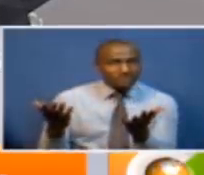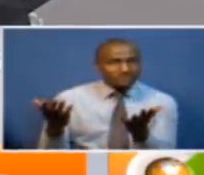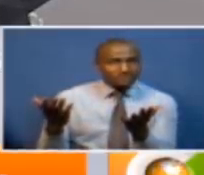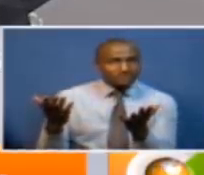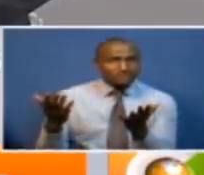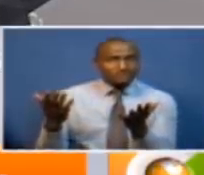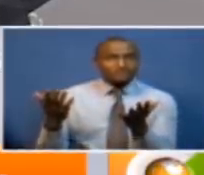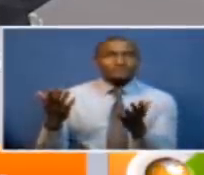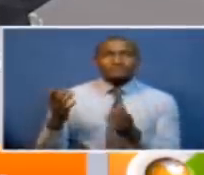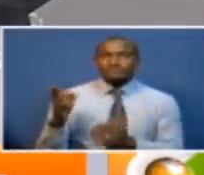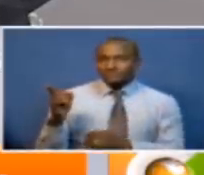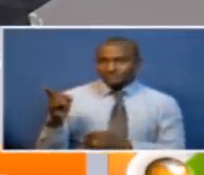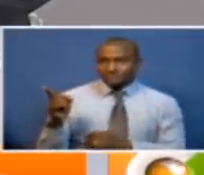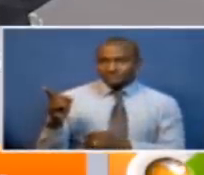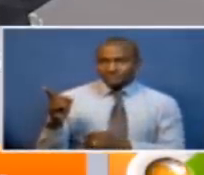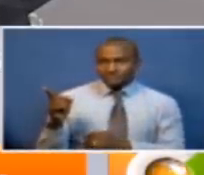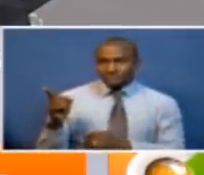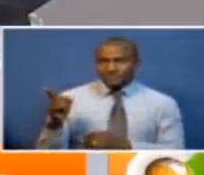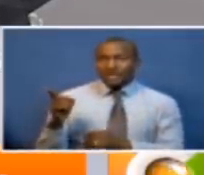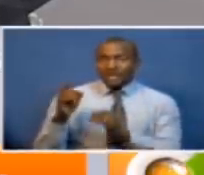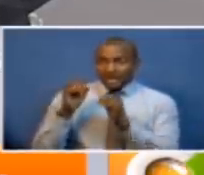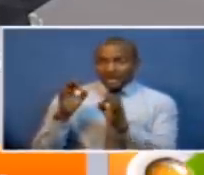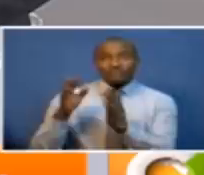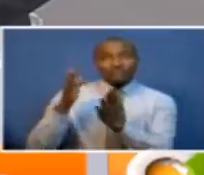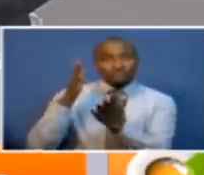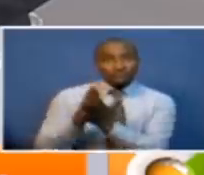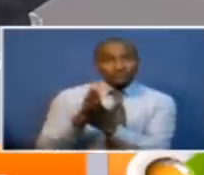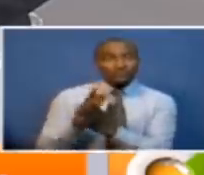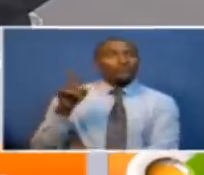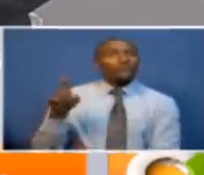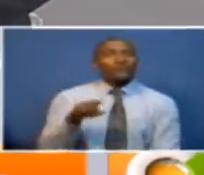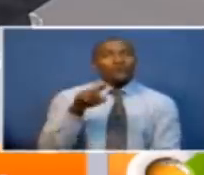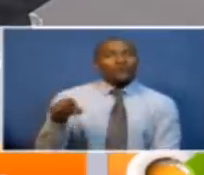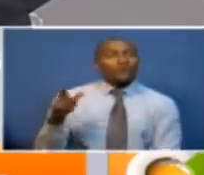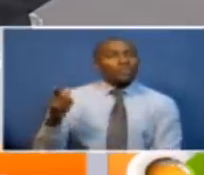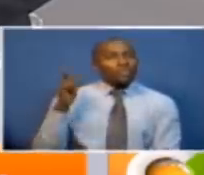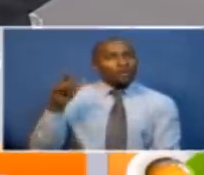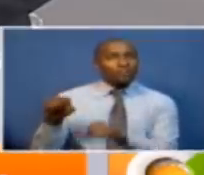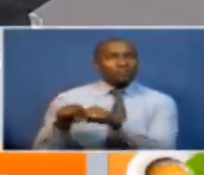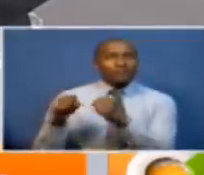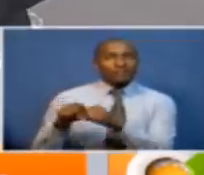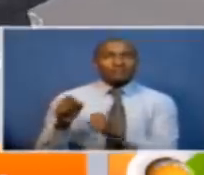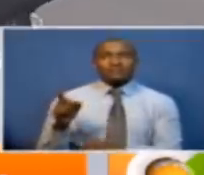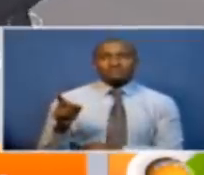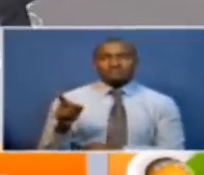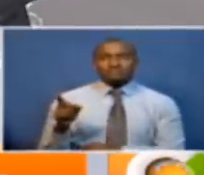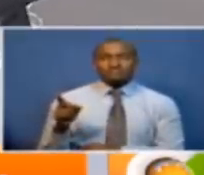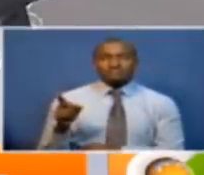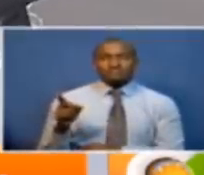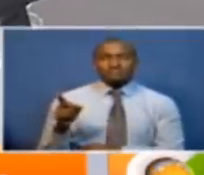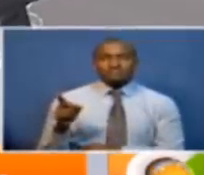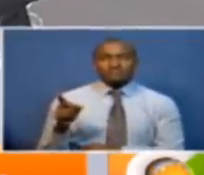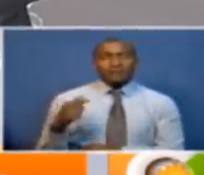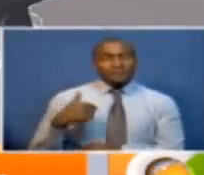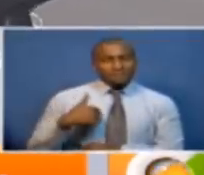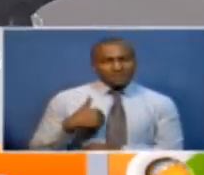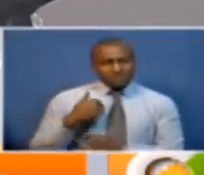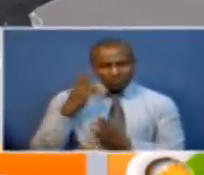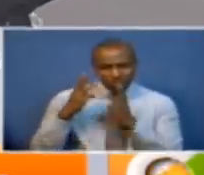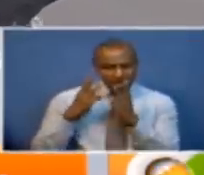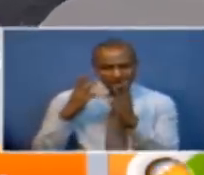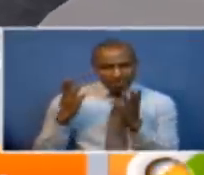this behavior, meaning it is true, is unlawful. There is no place for it. But for me, my concern is